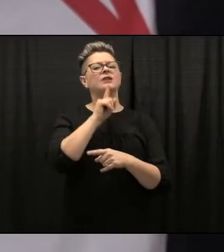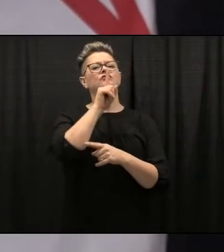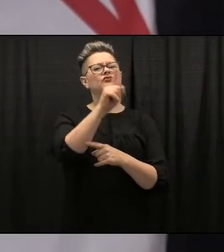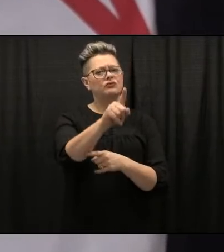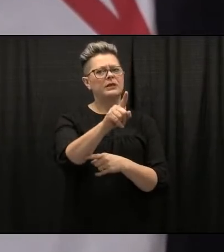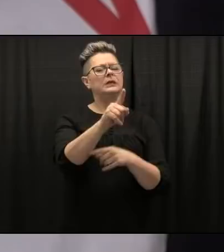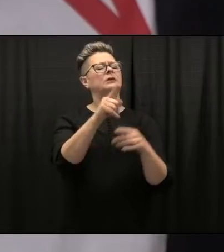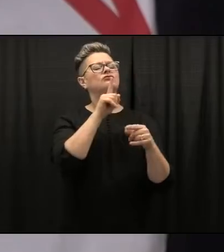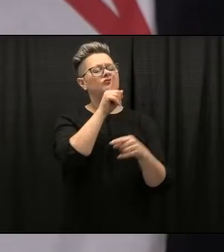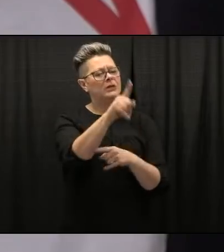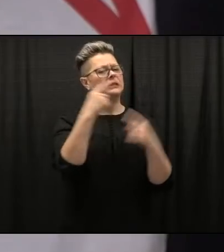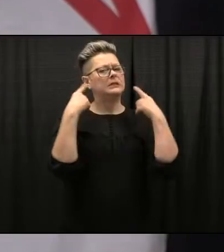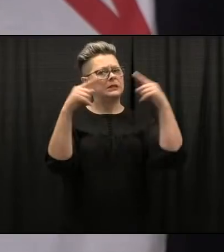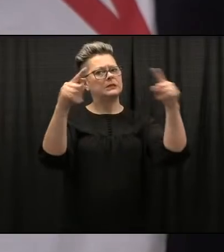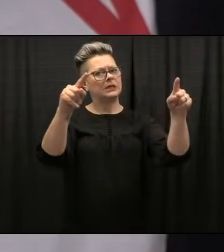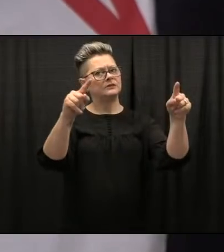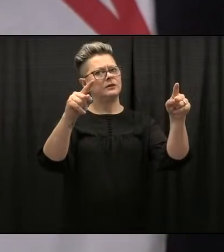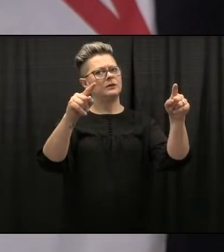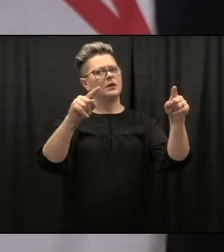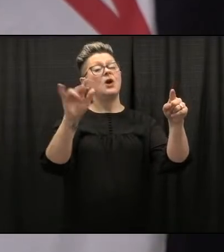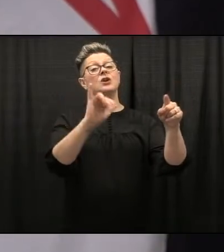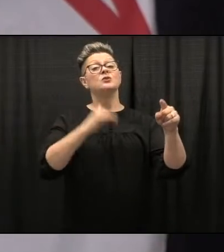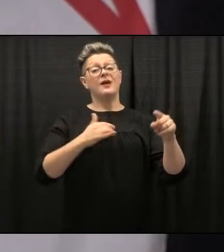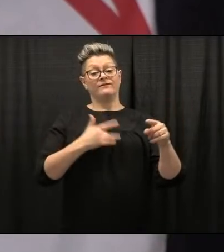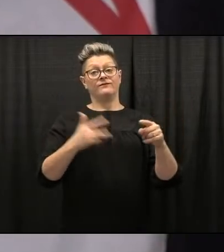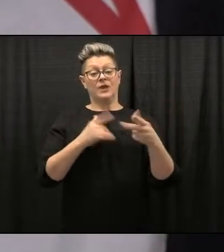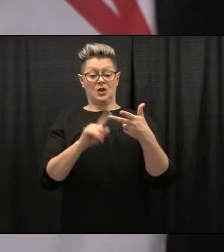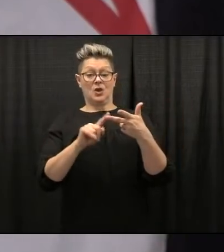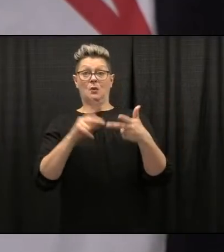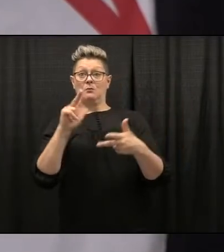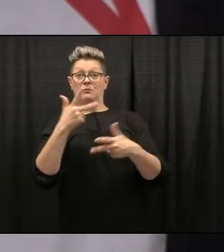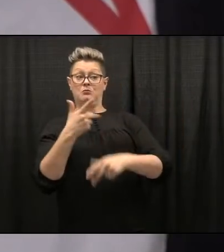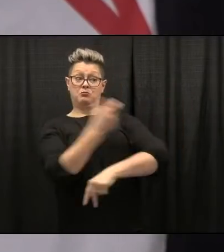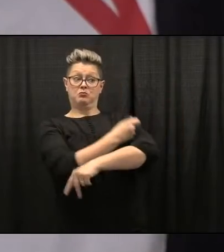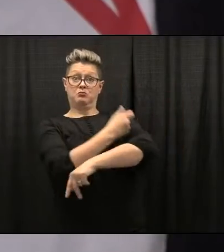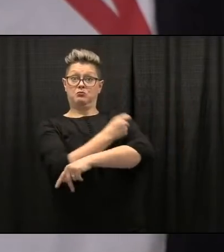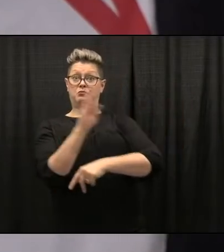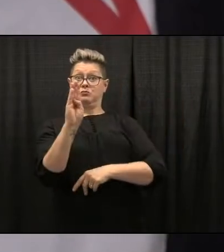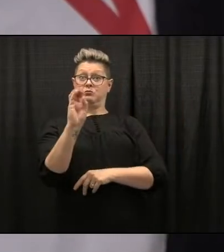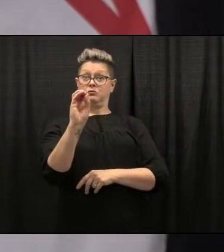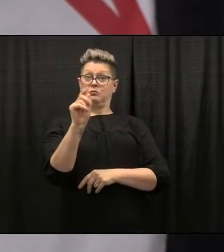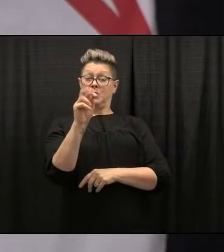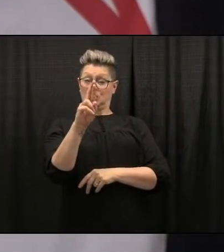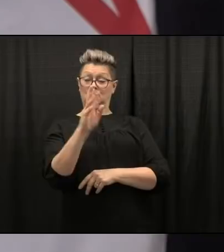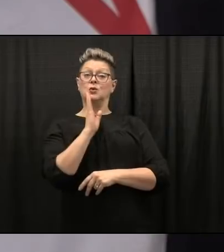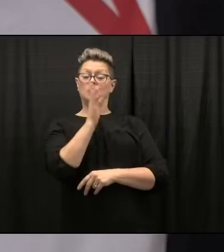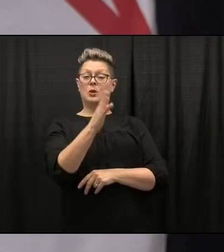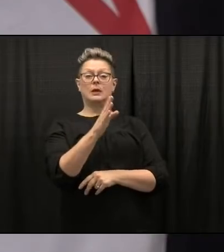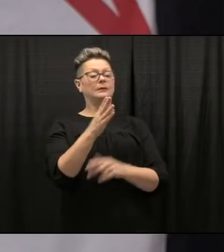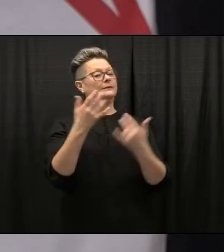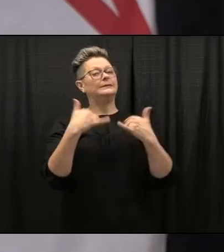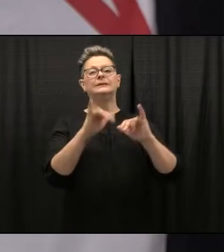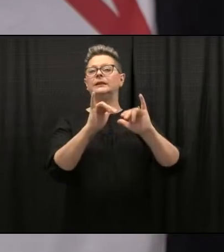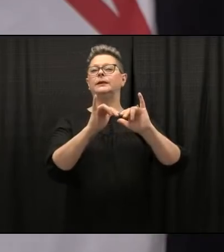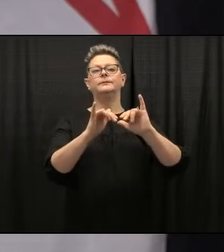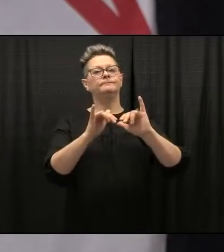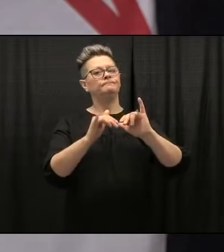our high vaccination rates, hopefully the boosters will continue to reflect those rates, and we'll be able to remove it in due